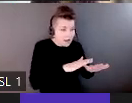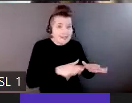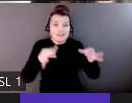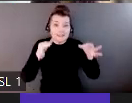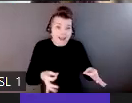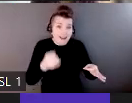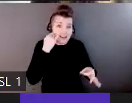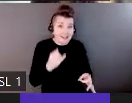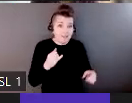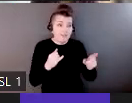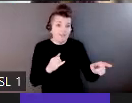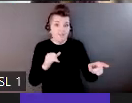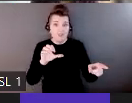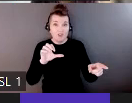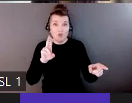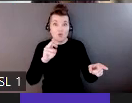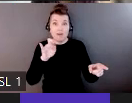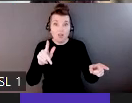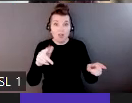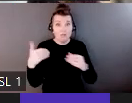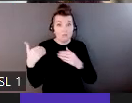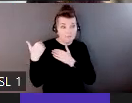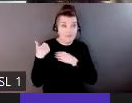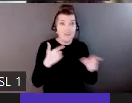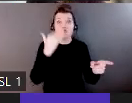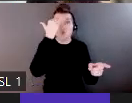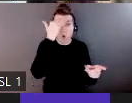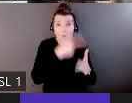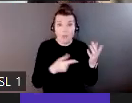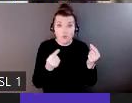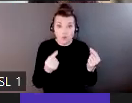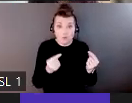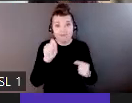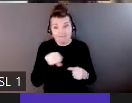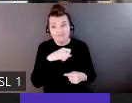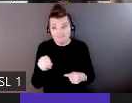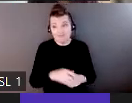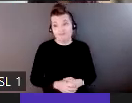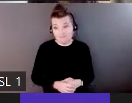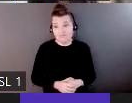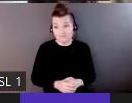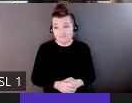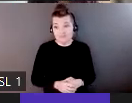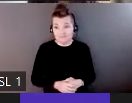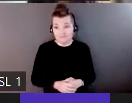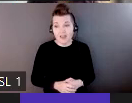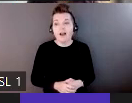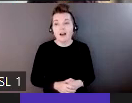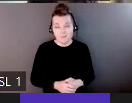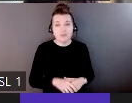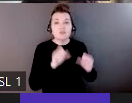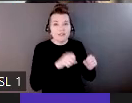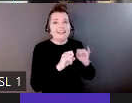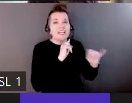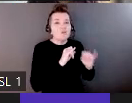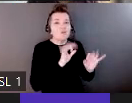it's reported on thoroughly. Thank you. And last question before we wrap up this amazing session, because we could